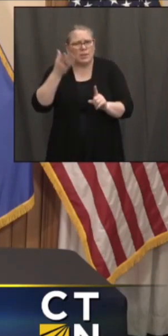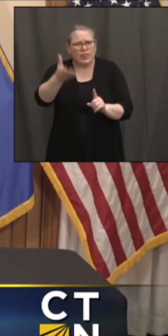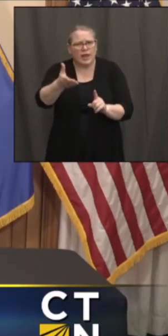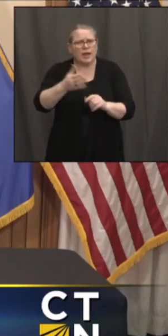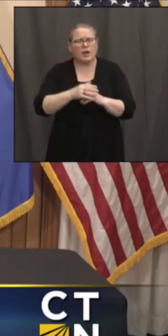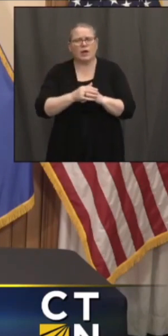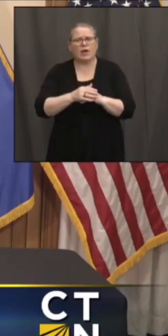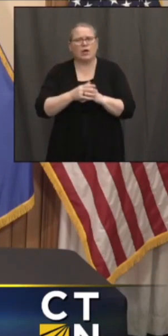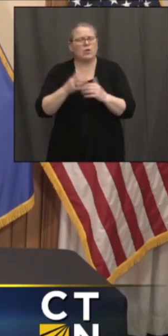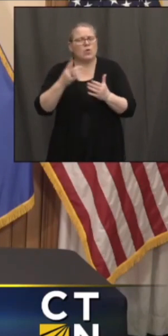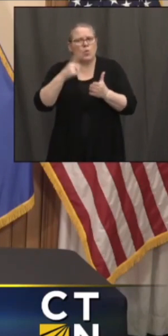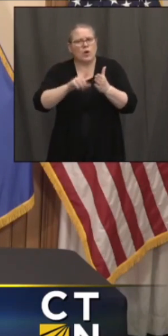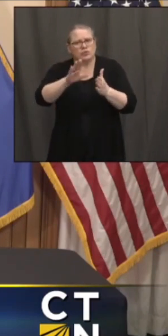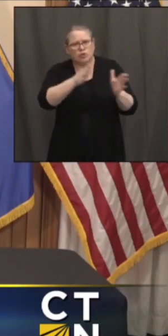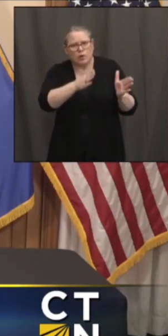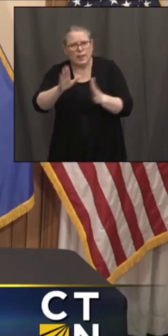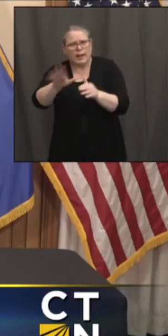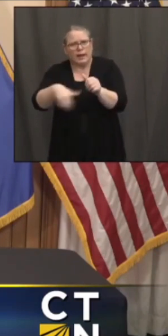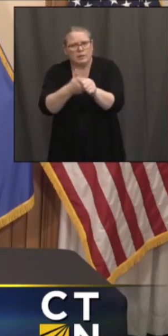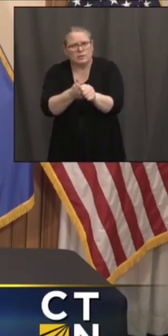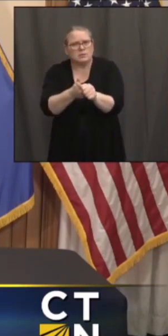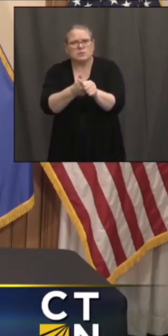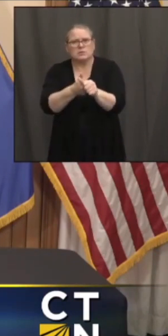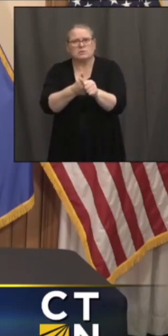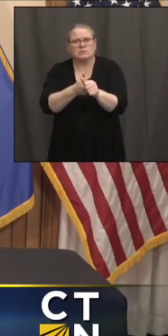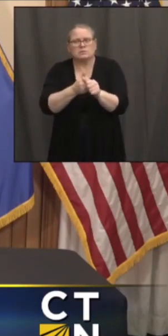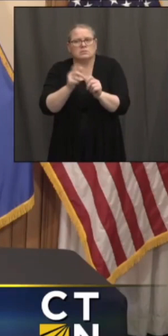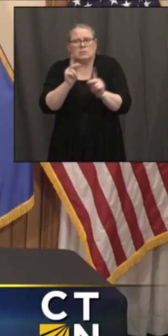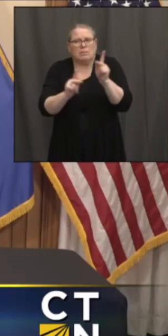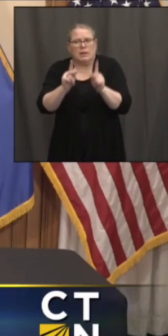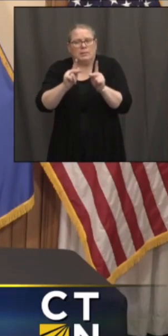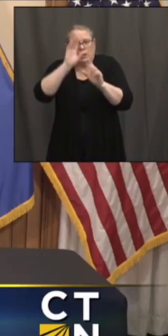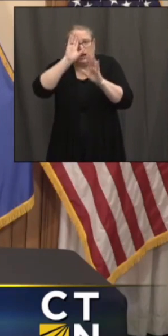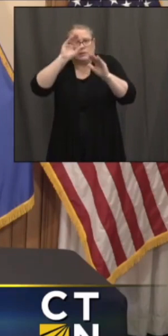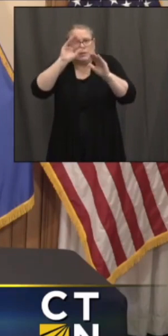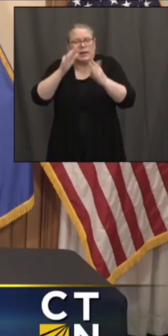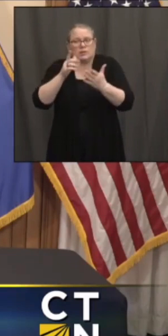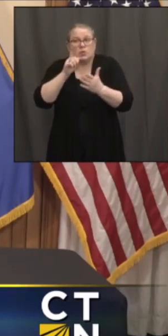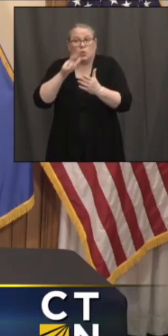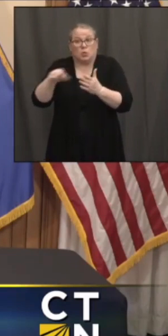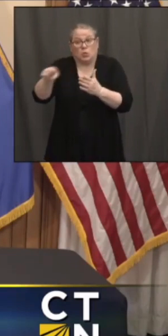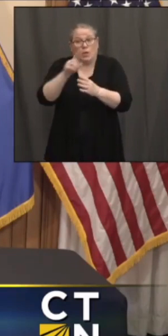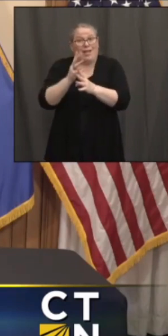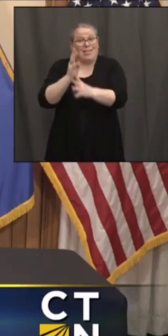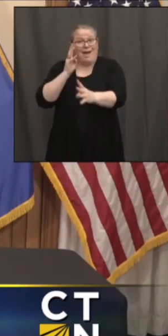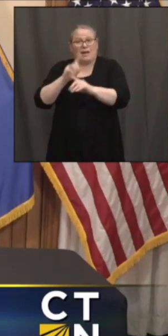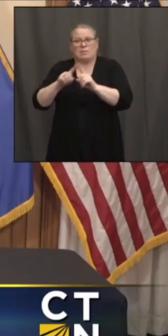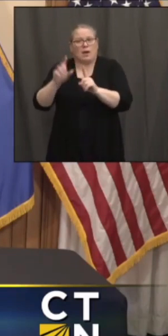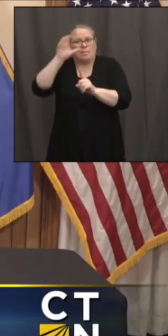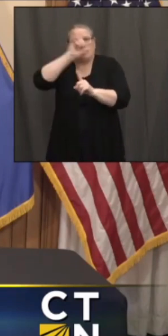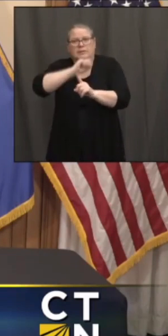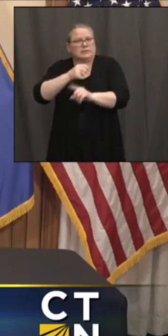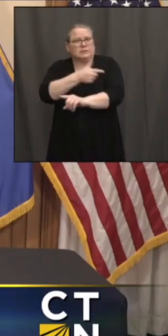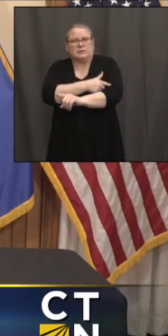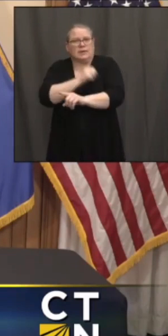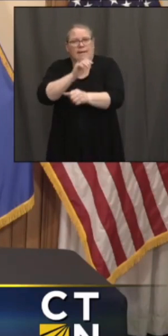what recourse? What should people expect who were in line but did not get their vaccination?